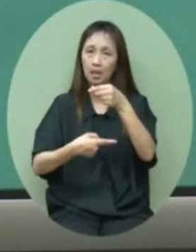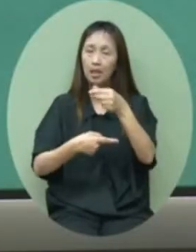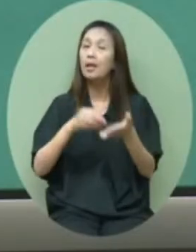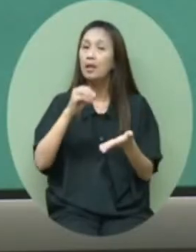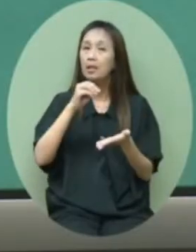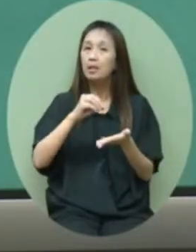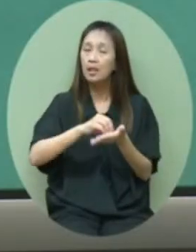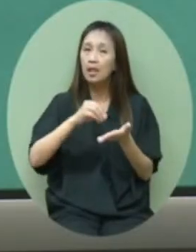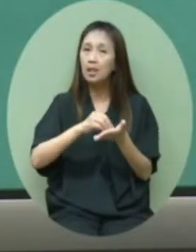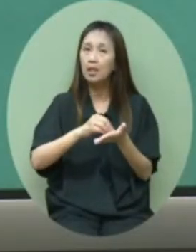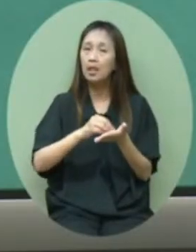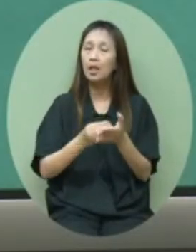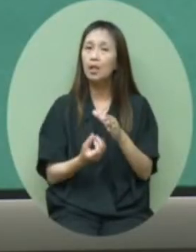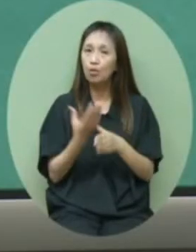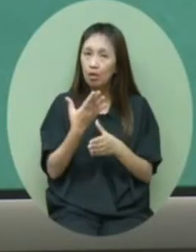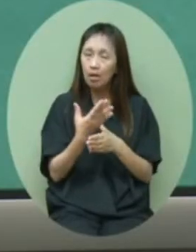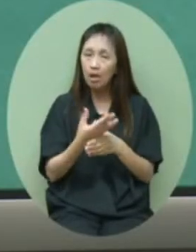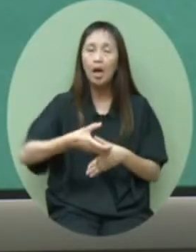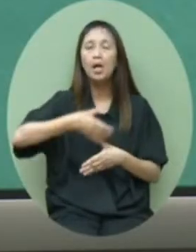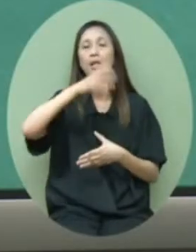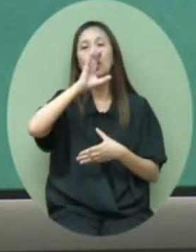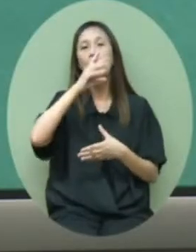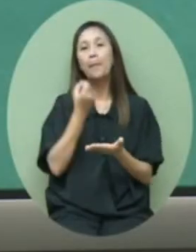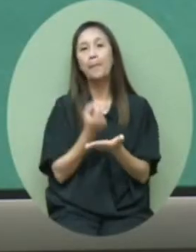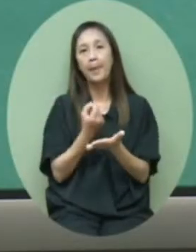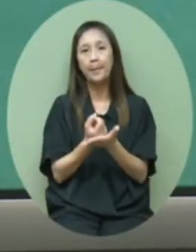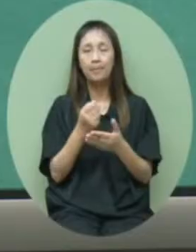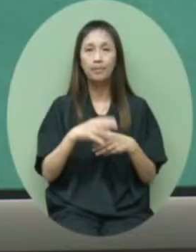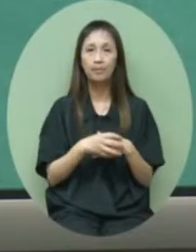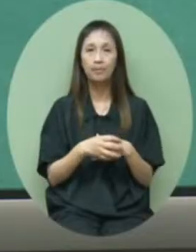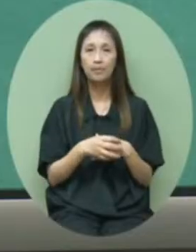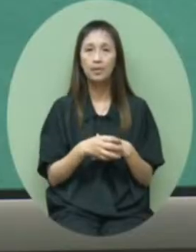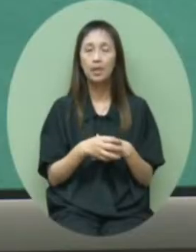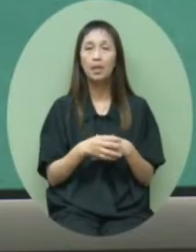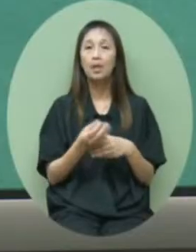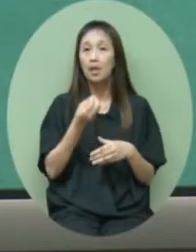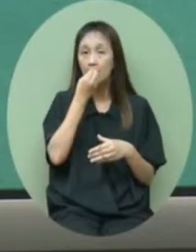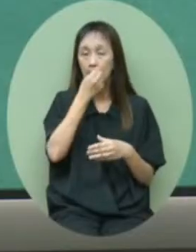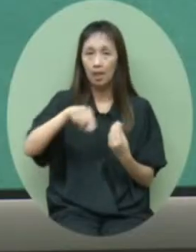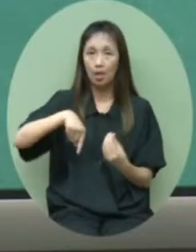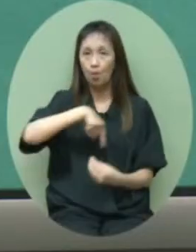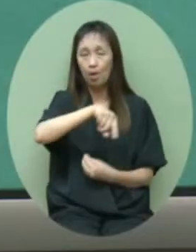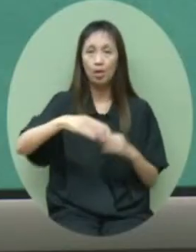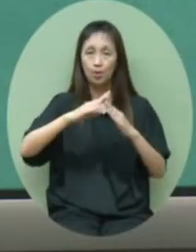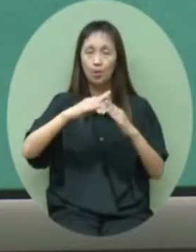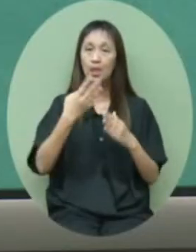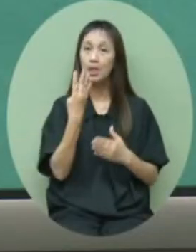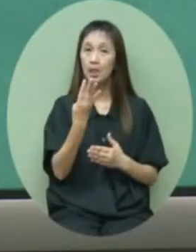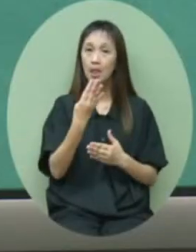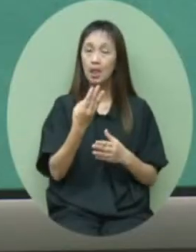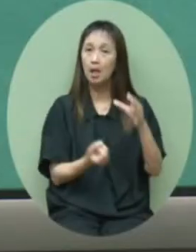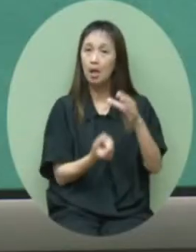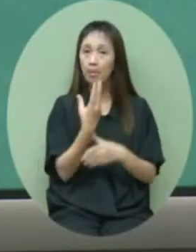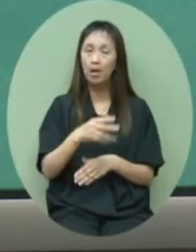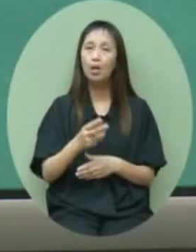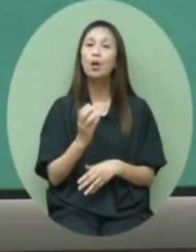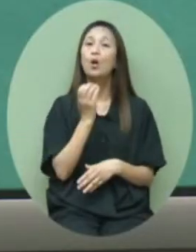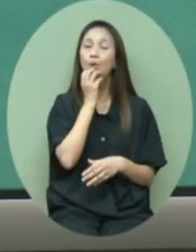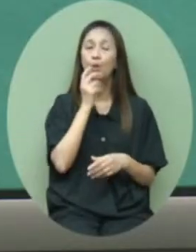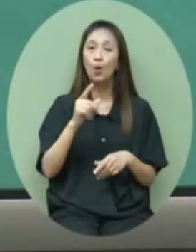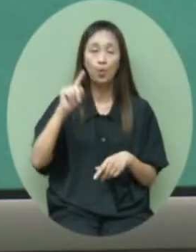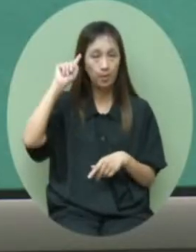and shops that will offer special menus and discounts. The